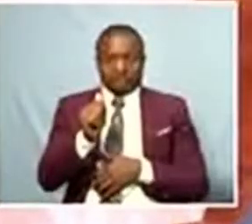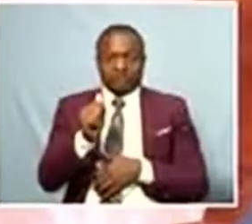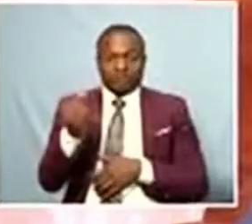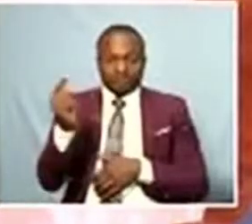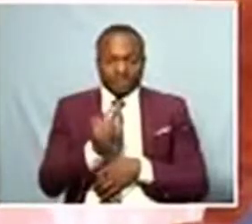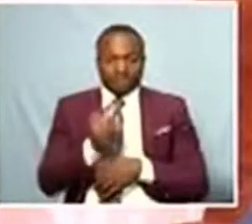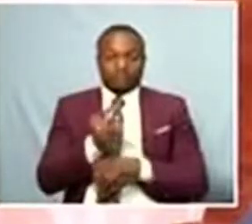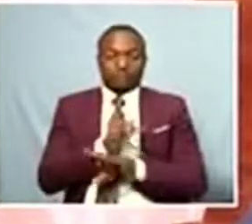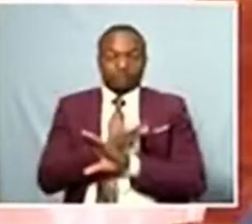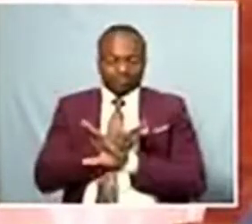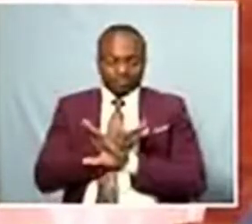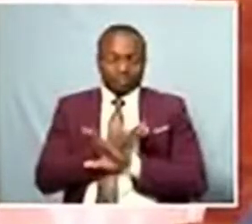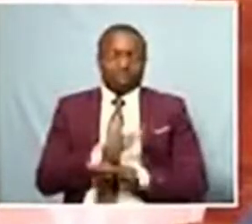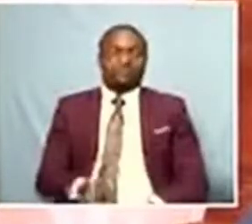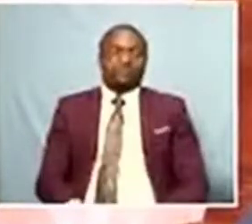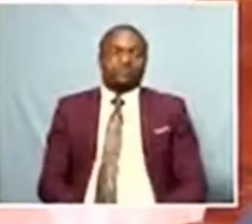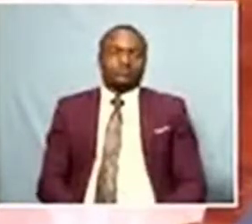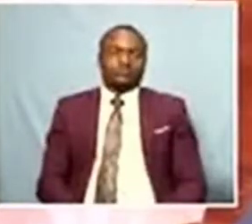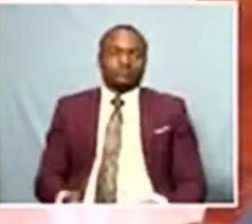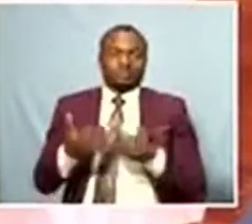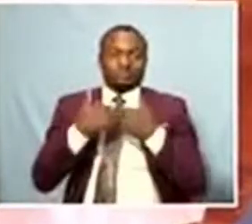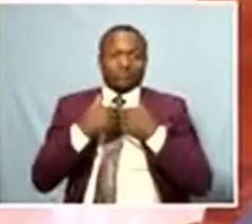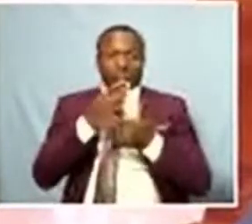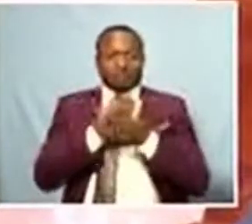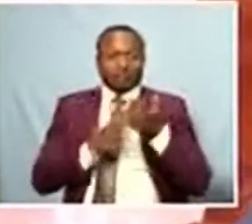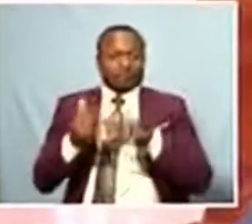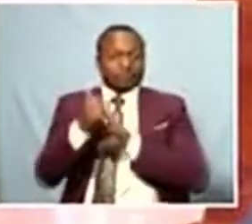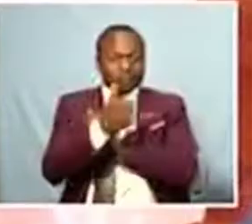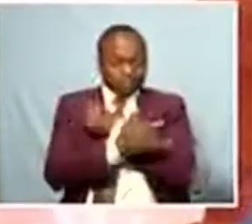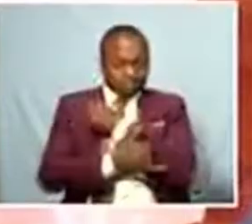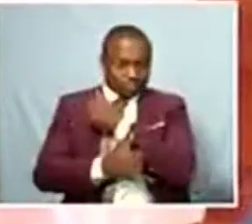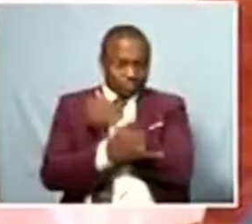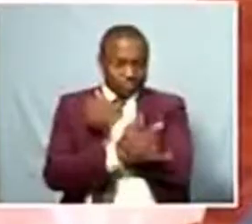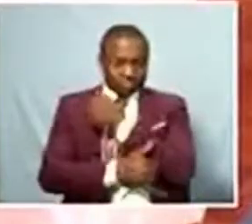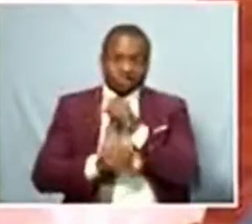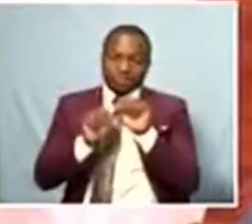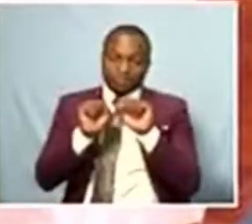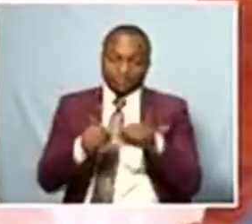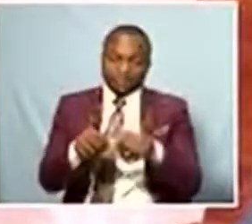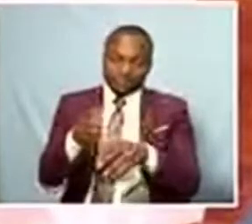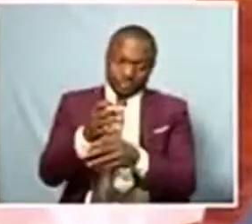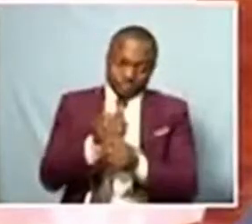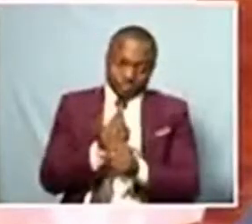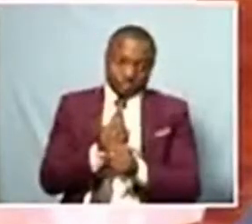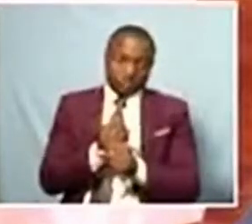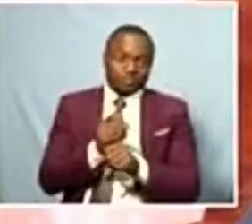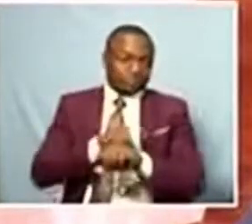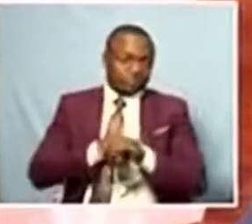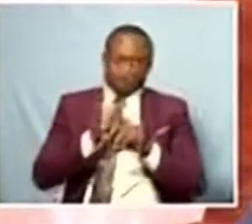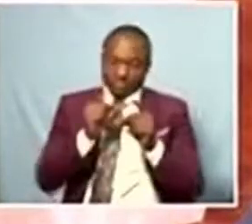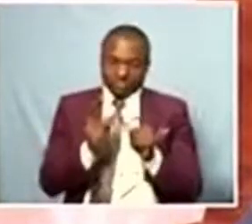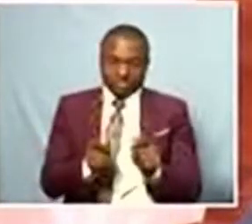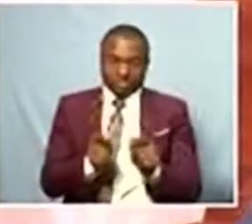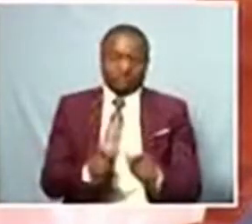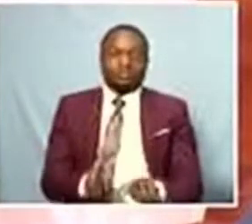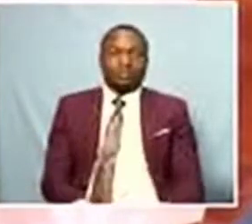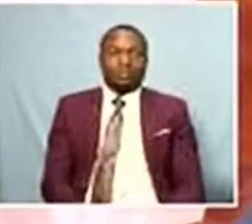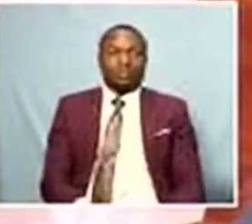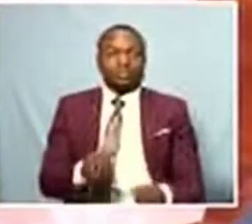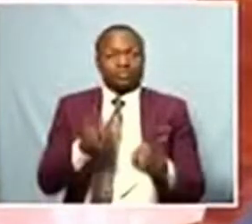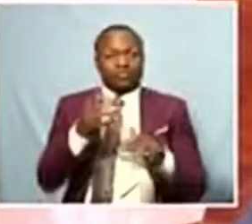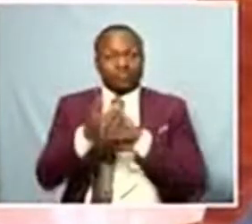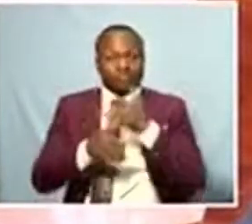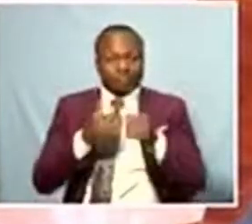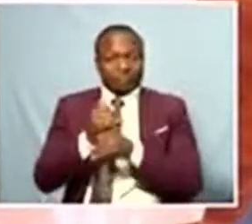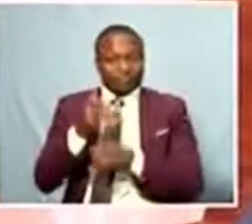Zambia. So we do have some countries who are able to receive on arrival. Many years ago